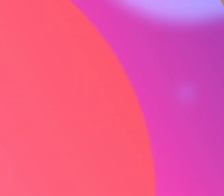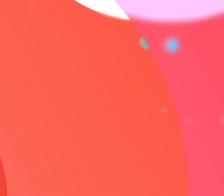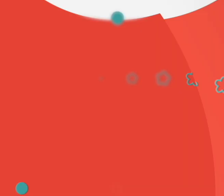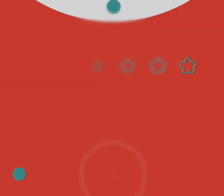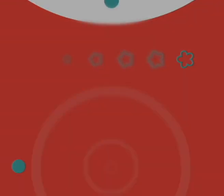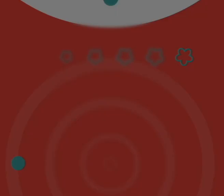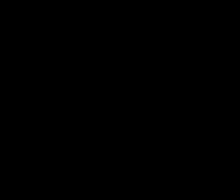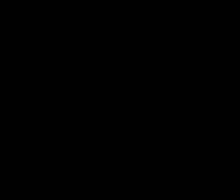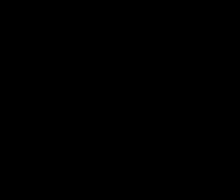See